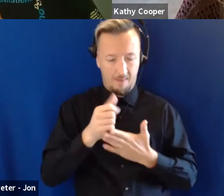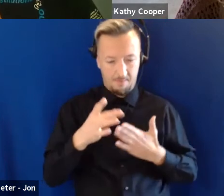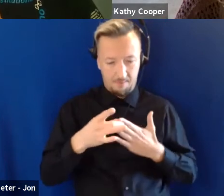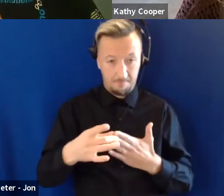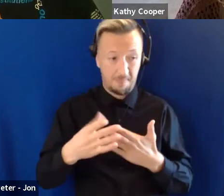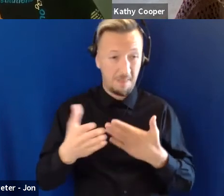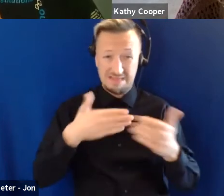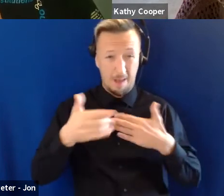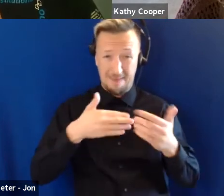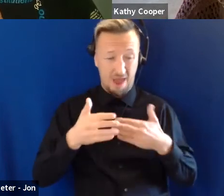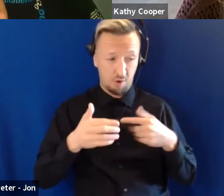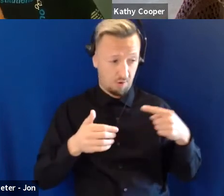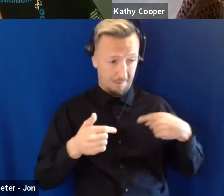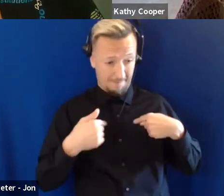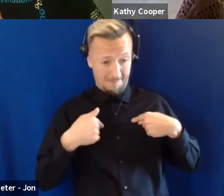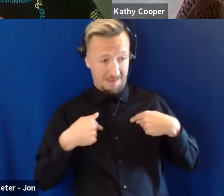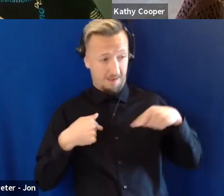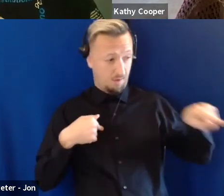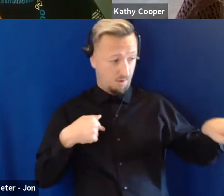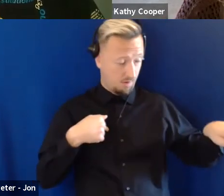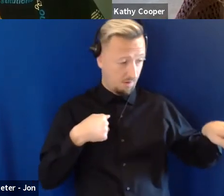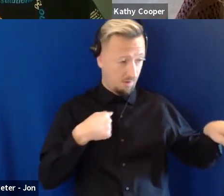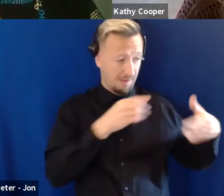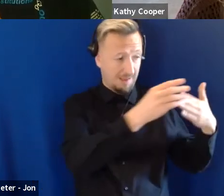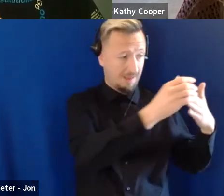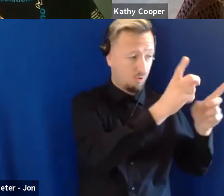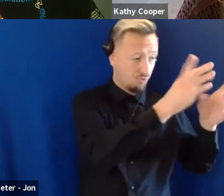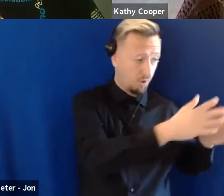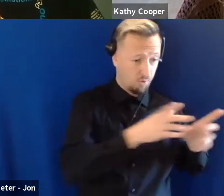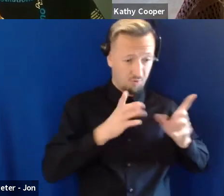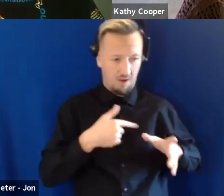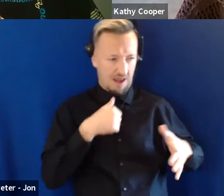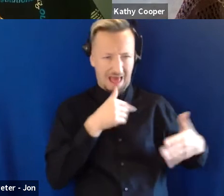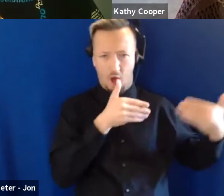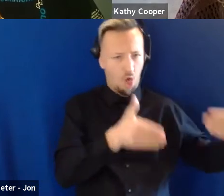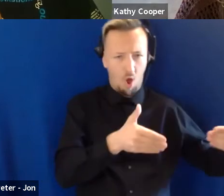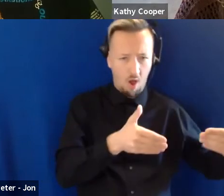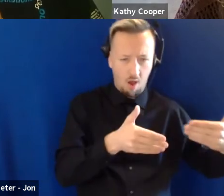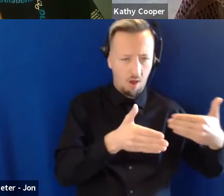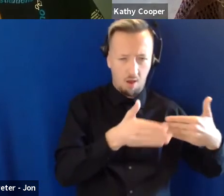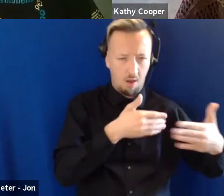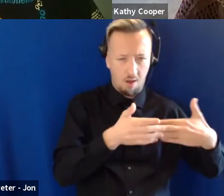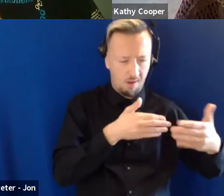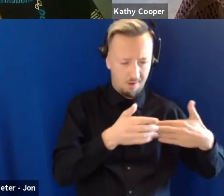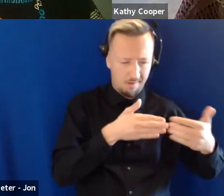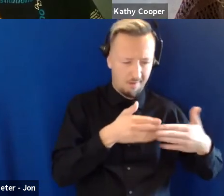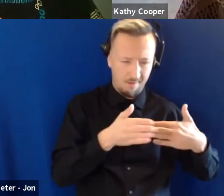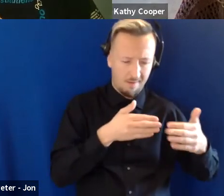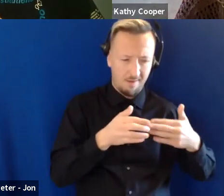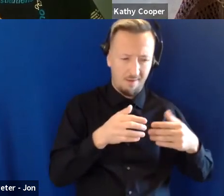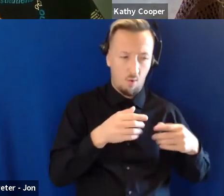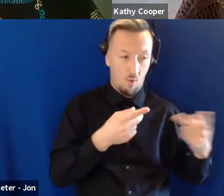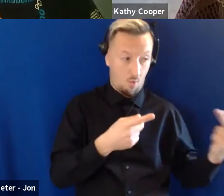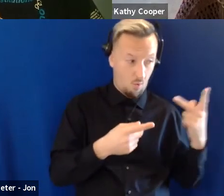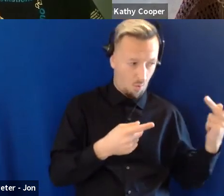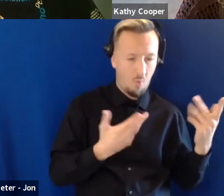along with each other or who have trouble with each other, eventually are going to get to the same